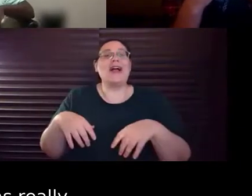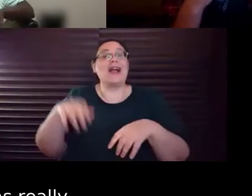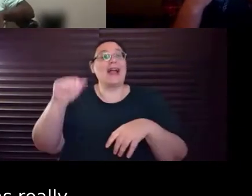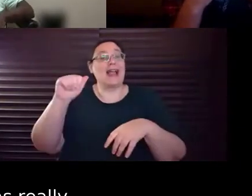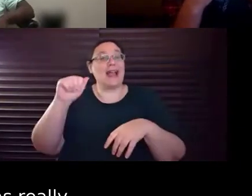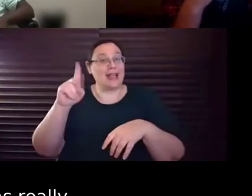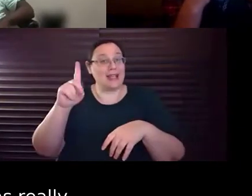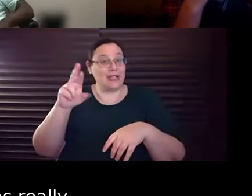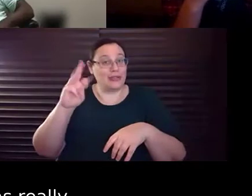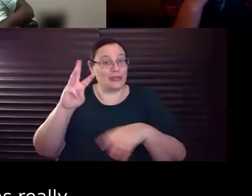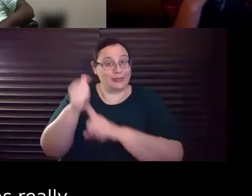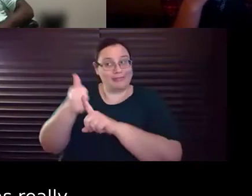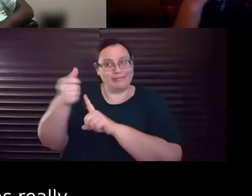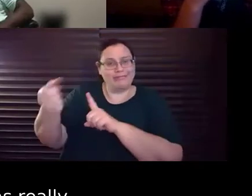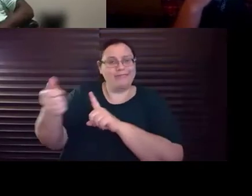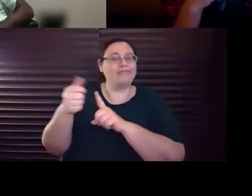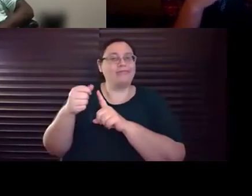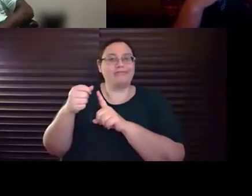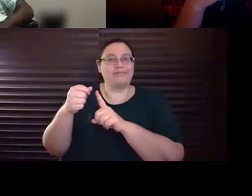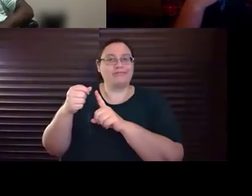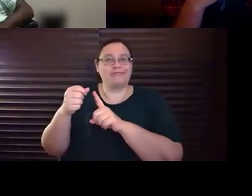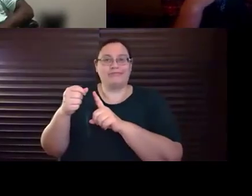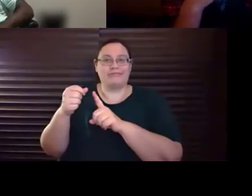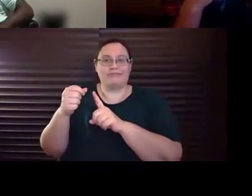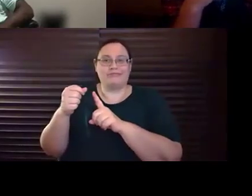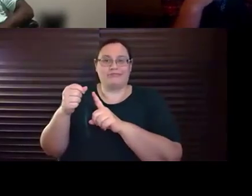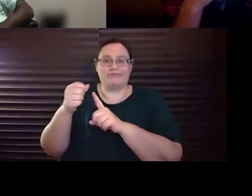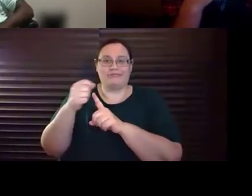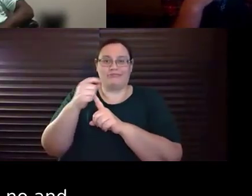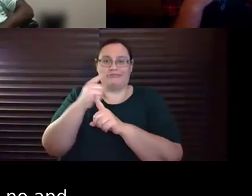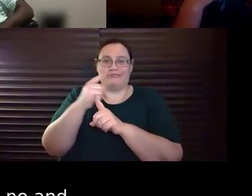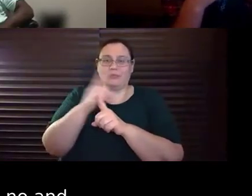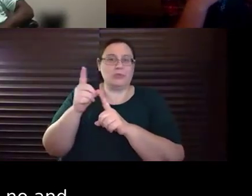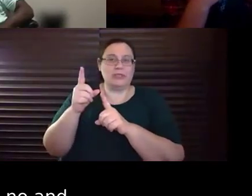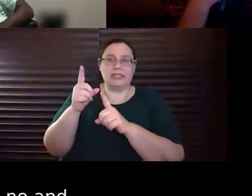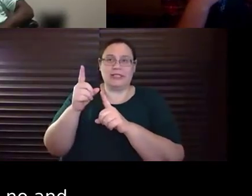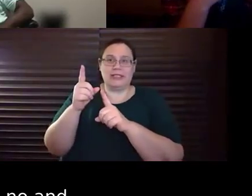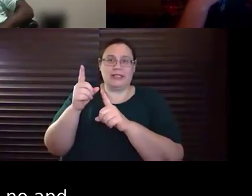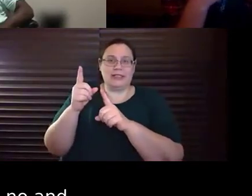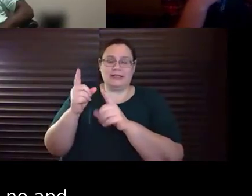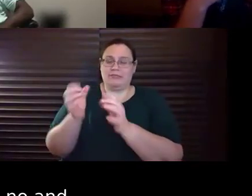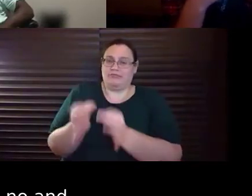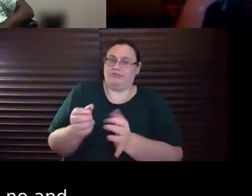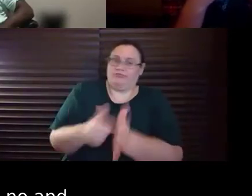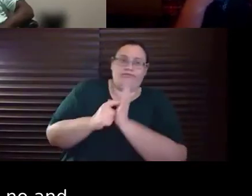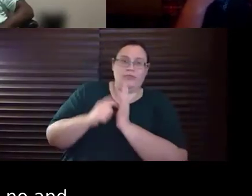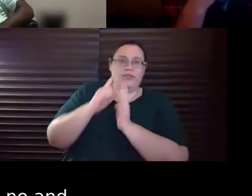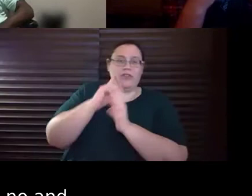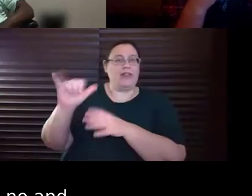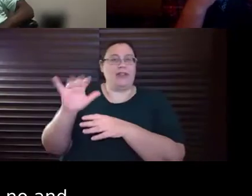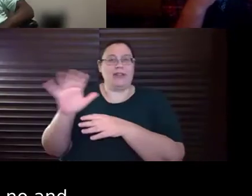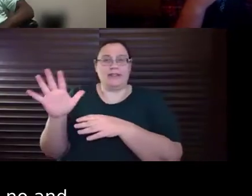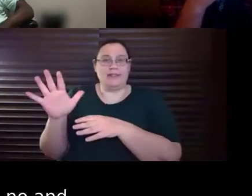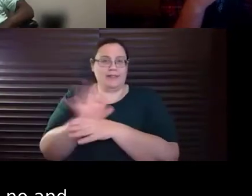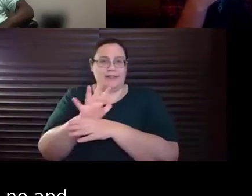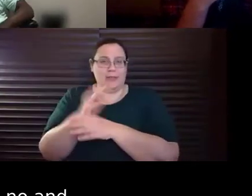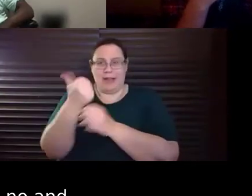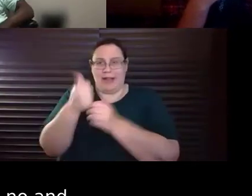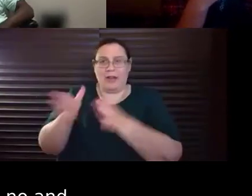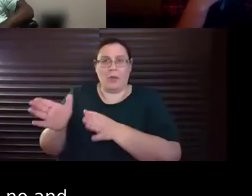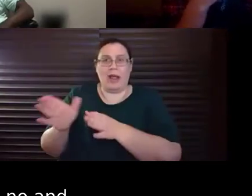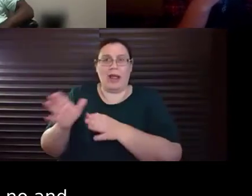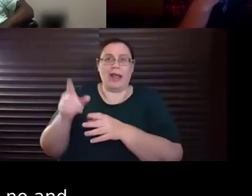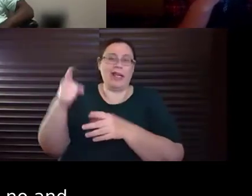Andrew was really the glue of this film in every possible way. He'll say no and he'll shake his head.